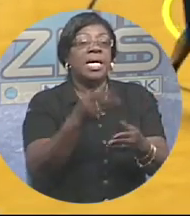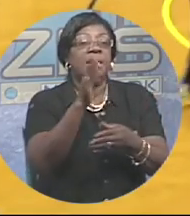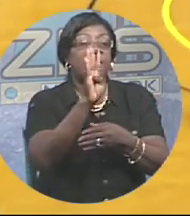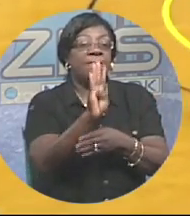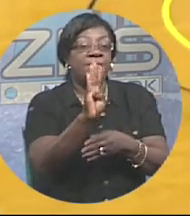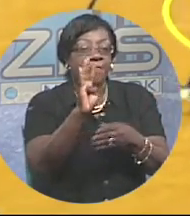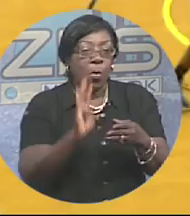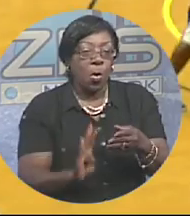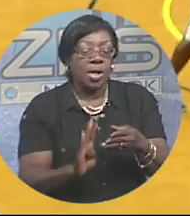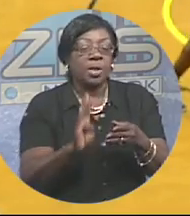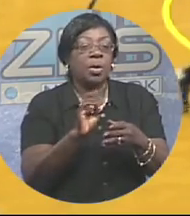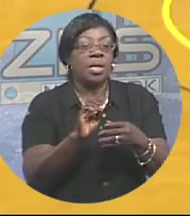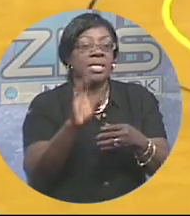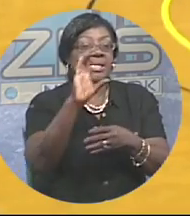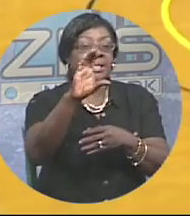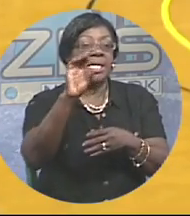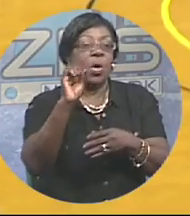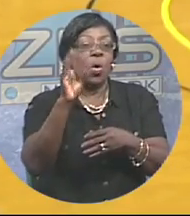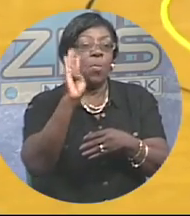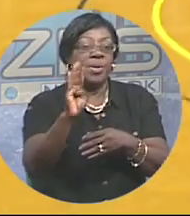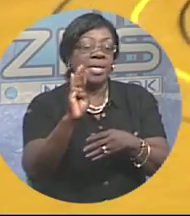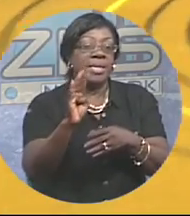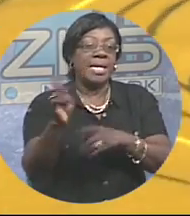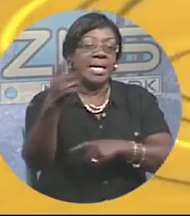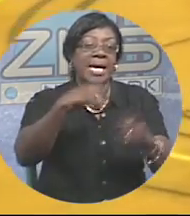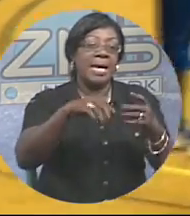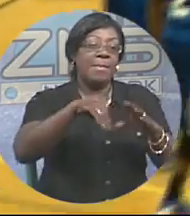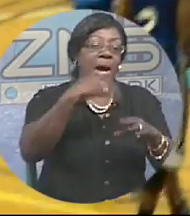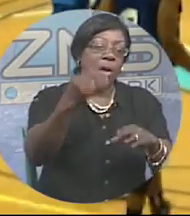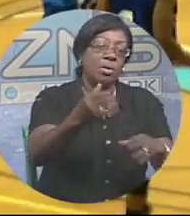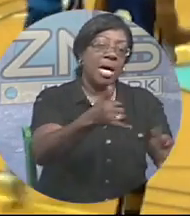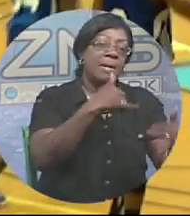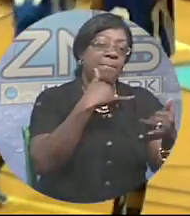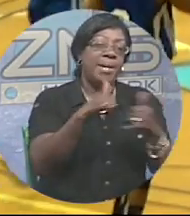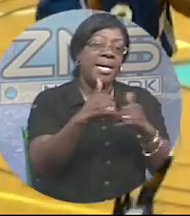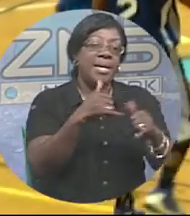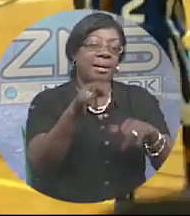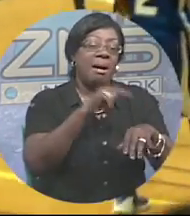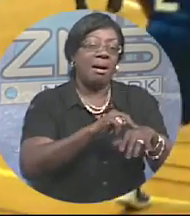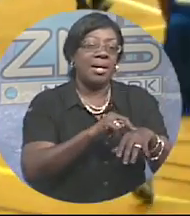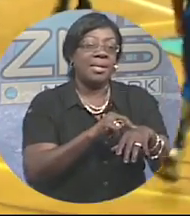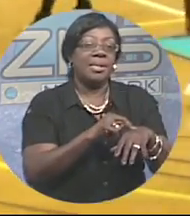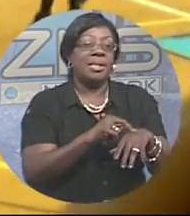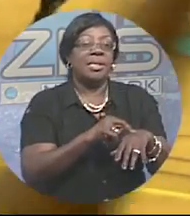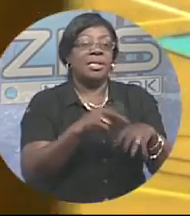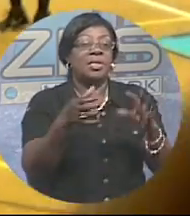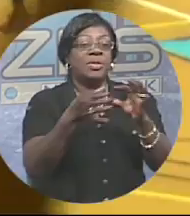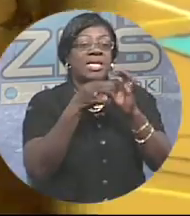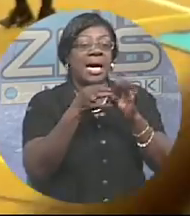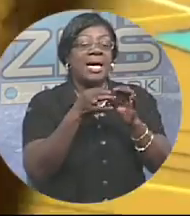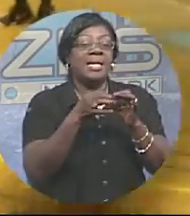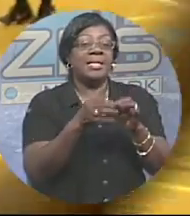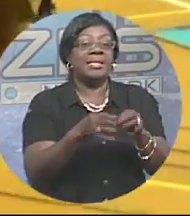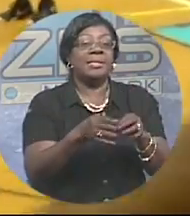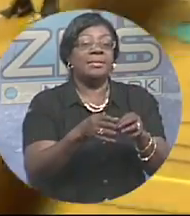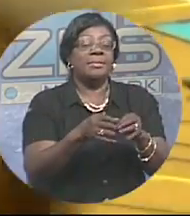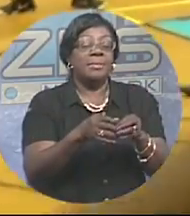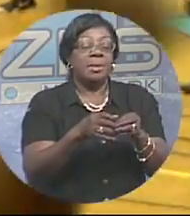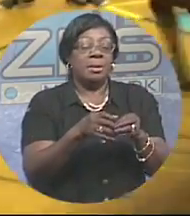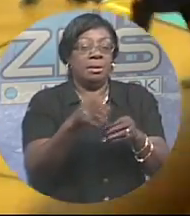quarter, the COB Caribs, boy, they would come storming back to tie the score. The end of